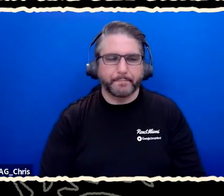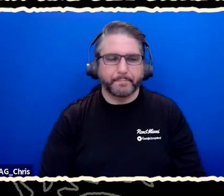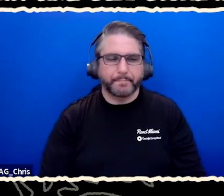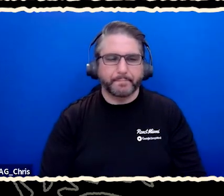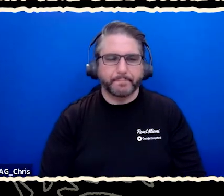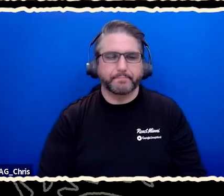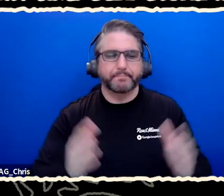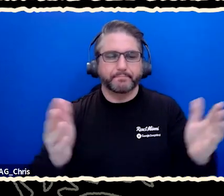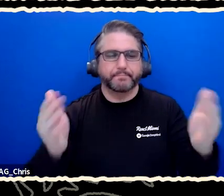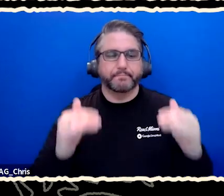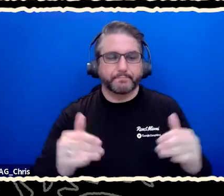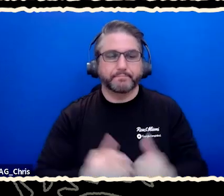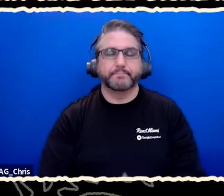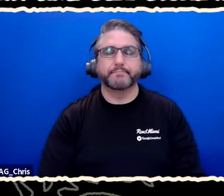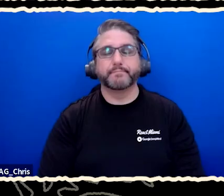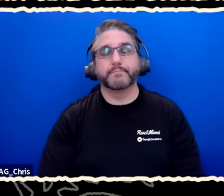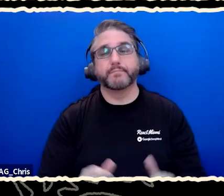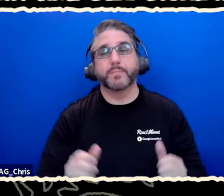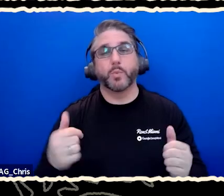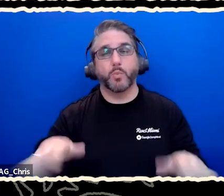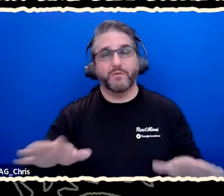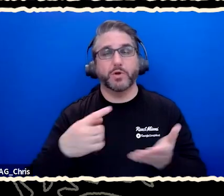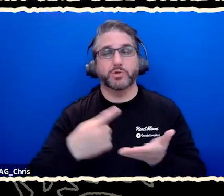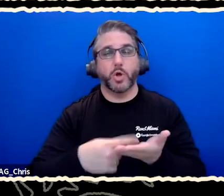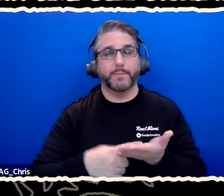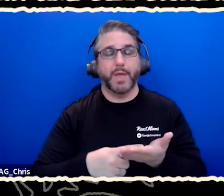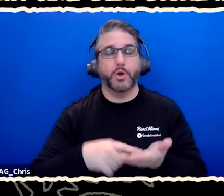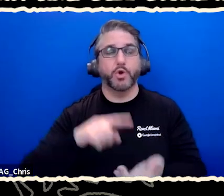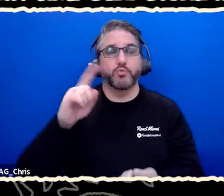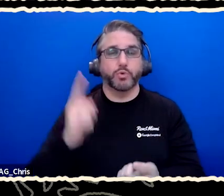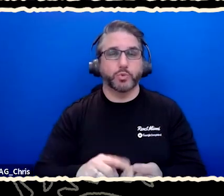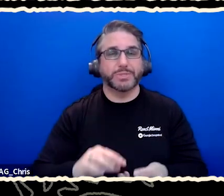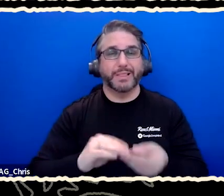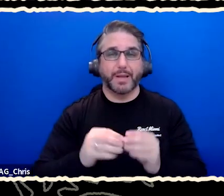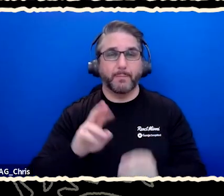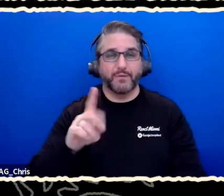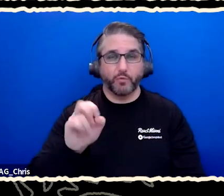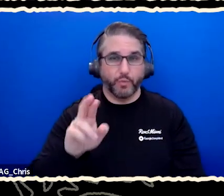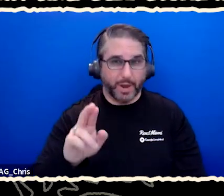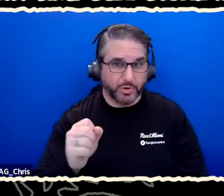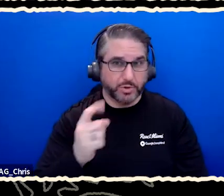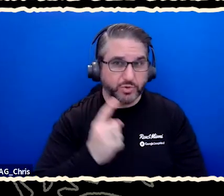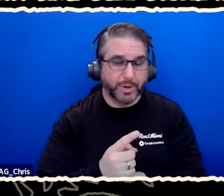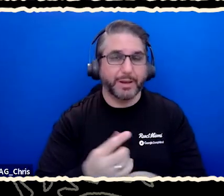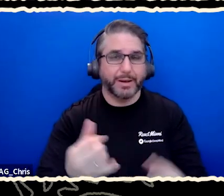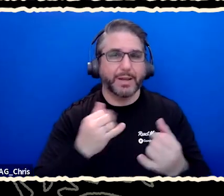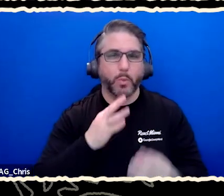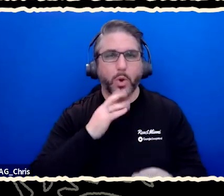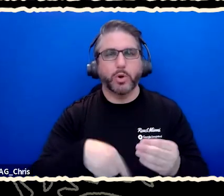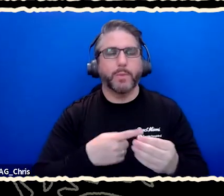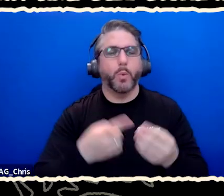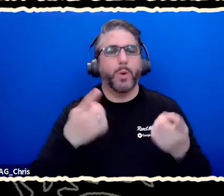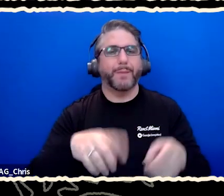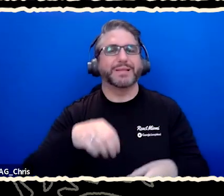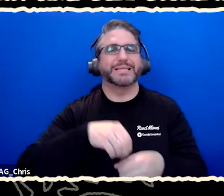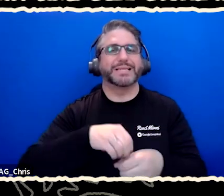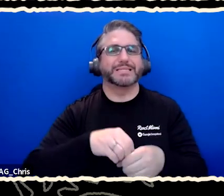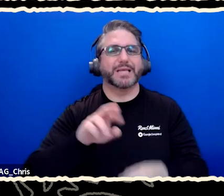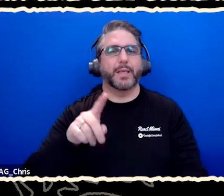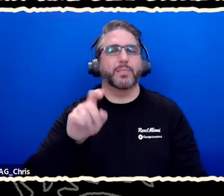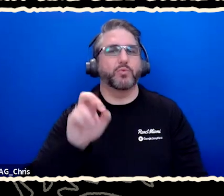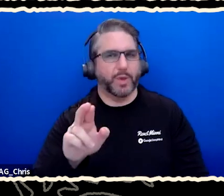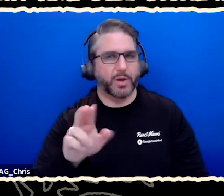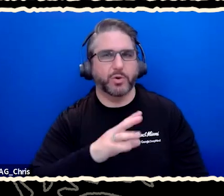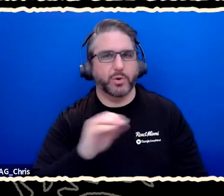All right, we've talked about reducing the number of renders. Now let's talk about what happens inside a render, and